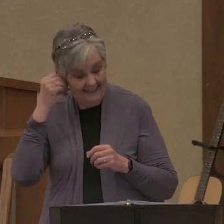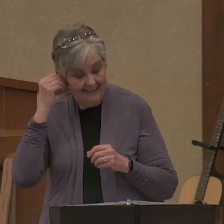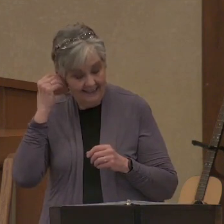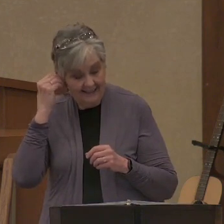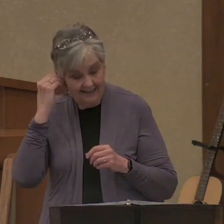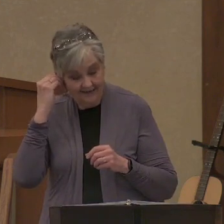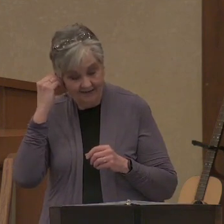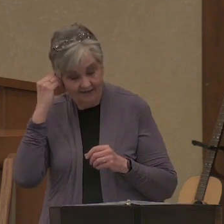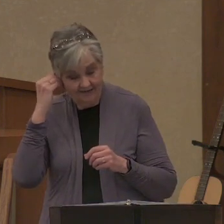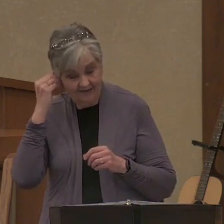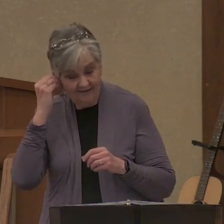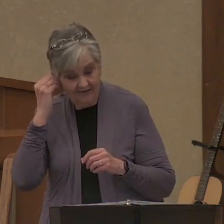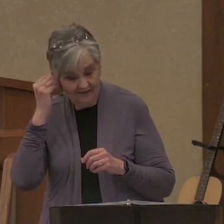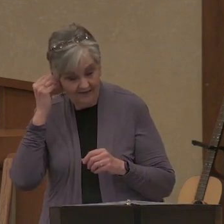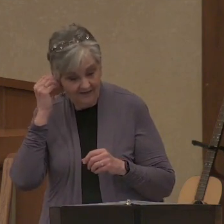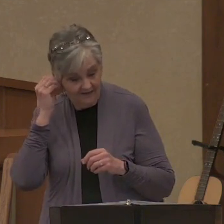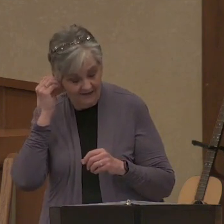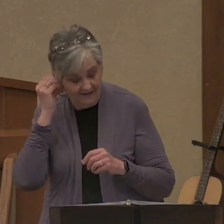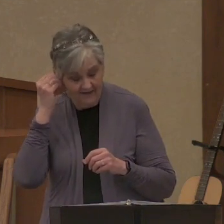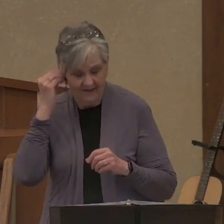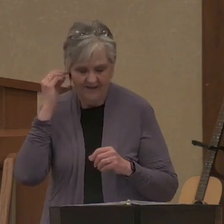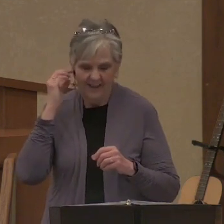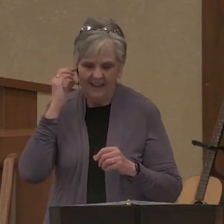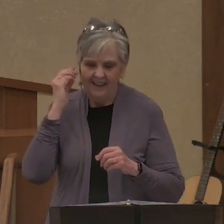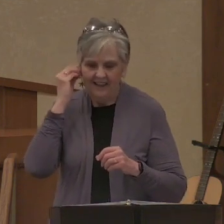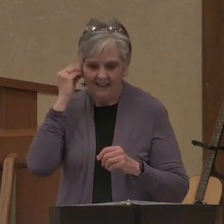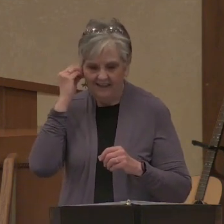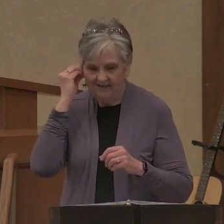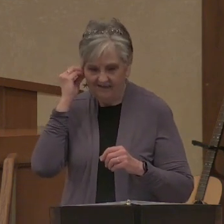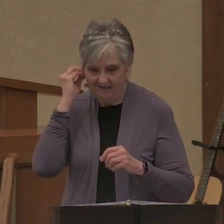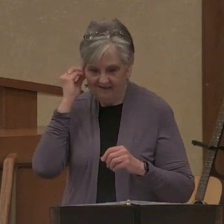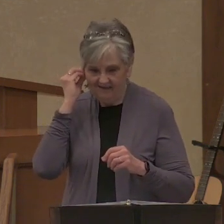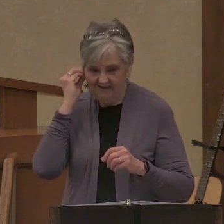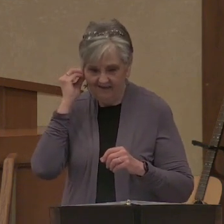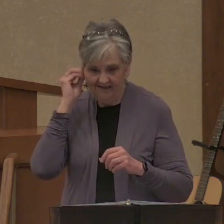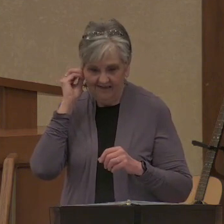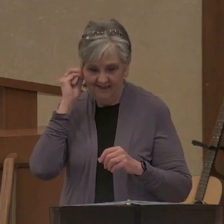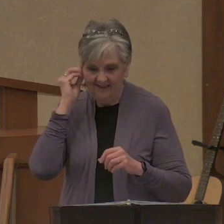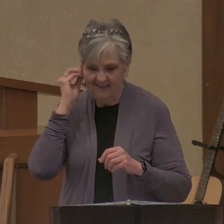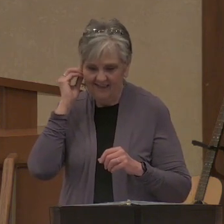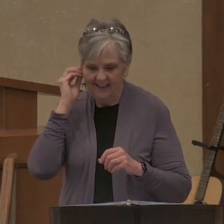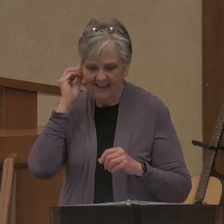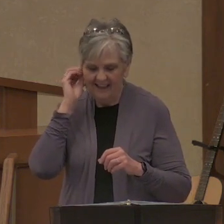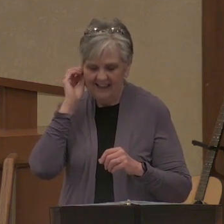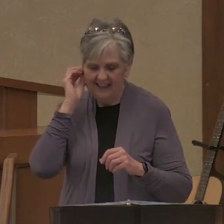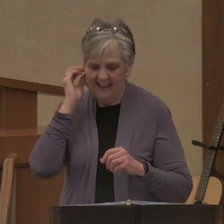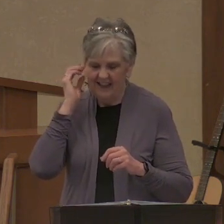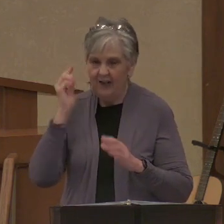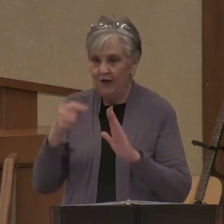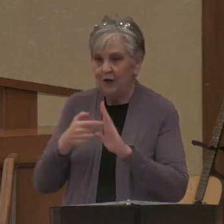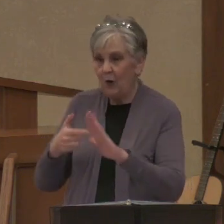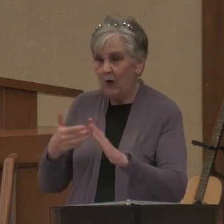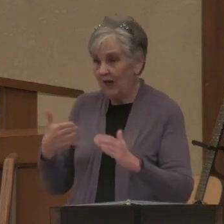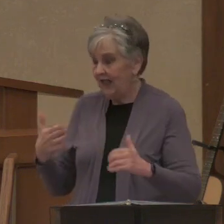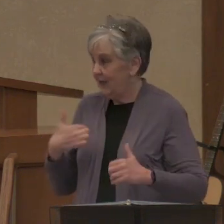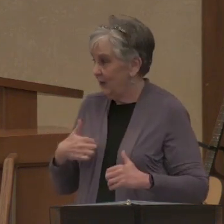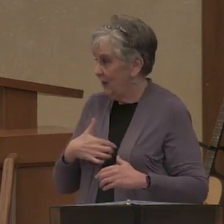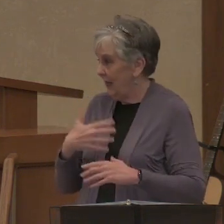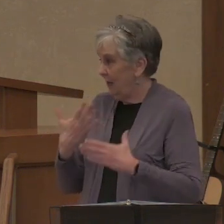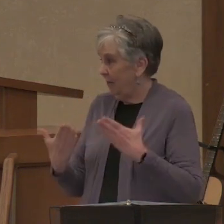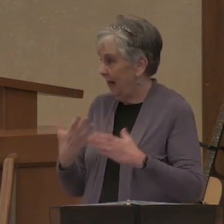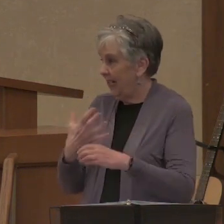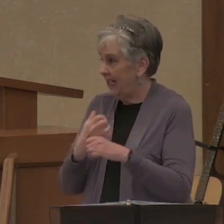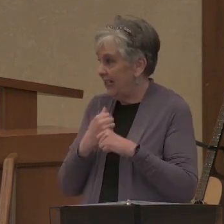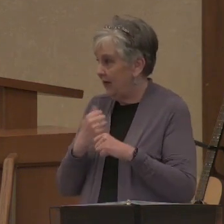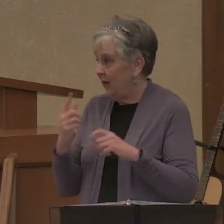we might get when we're thirsty. Okay? So first of all, what do we have here?